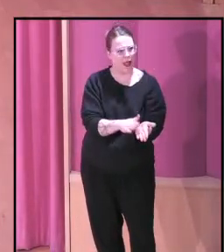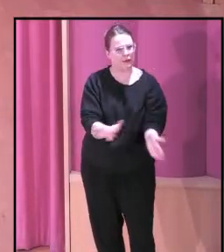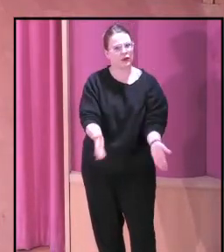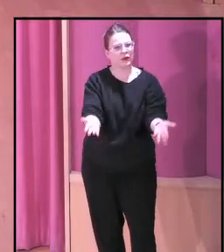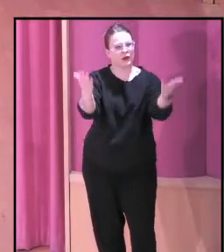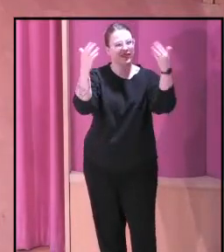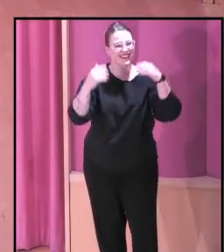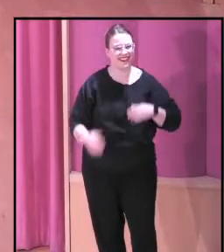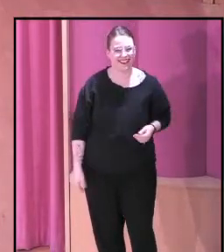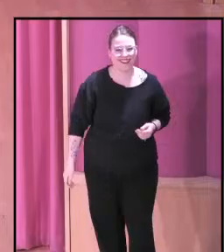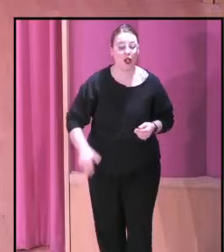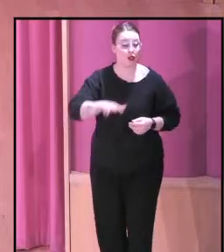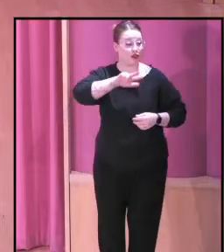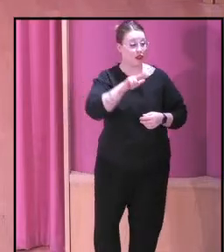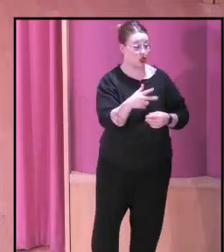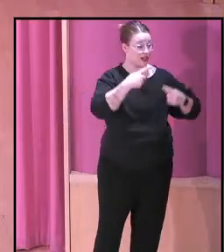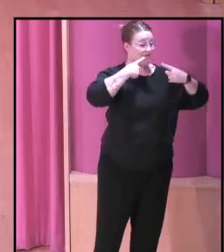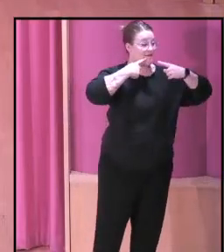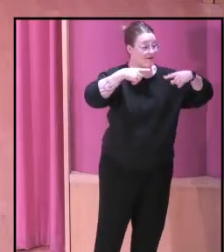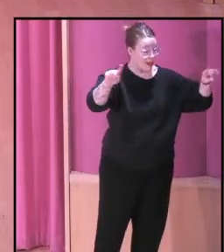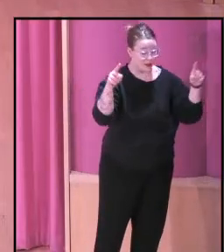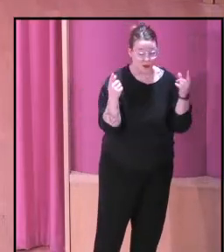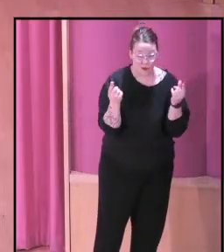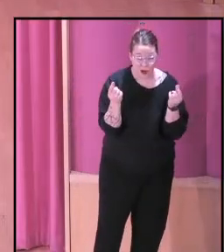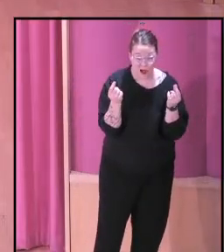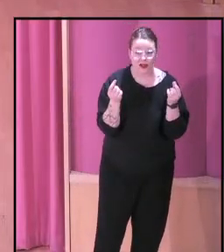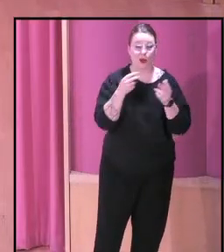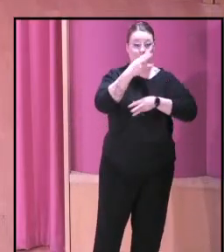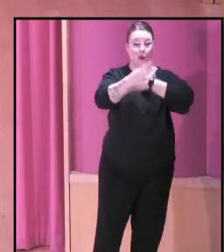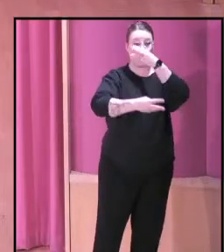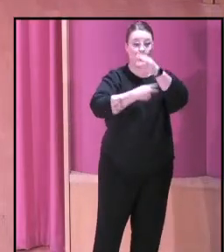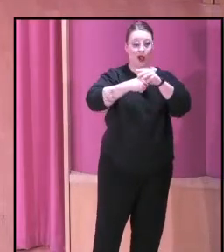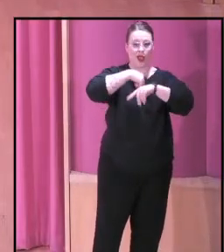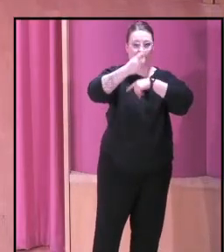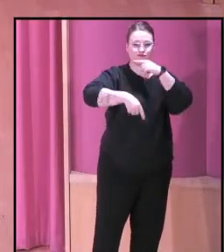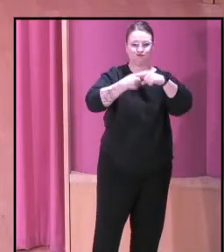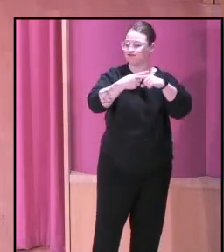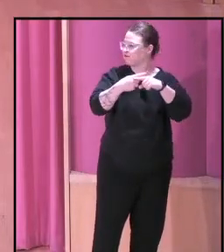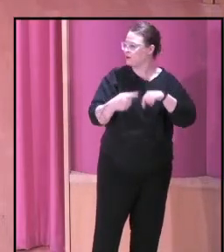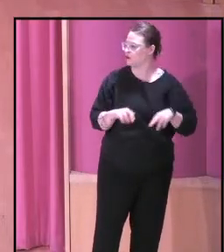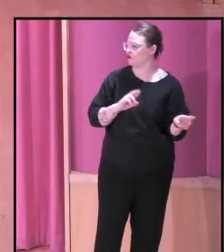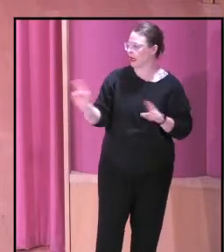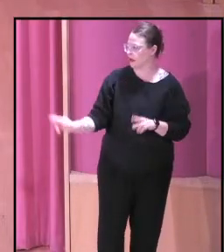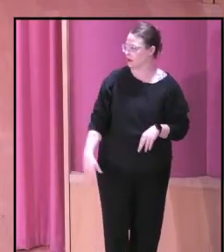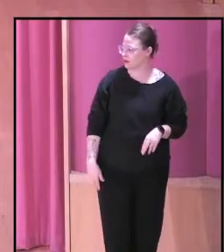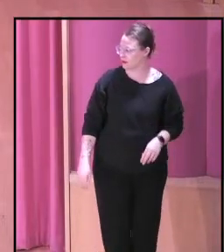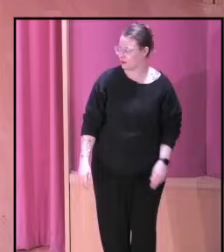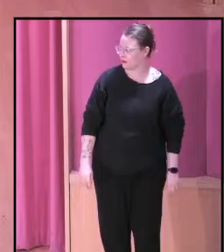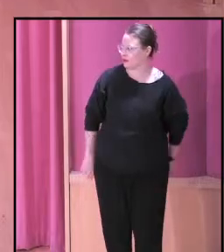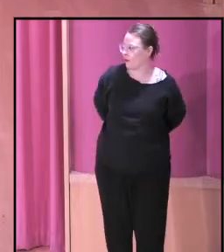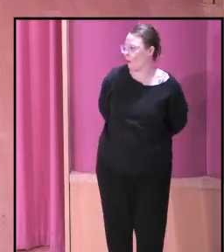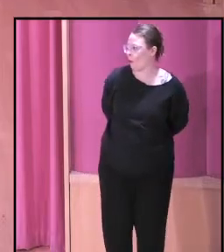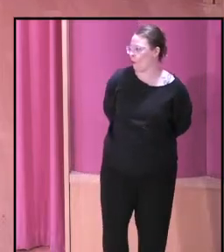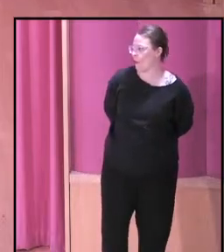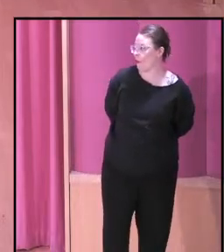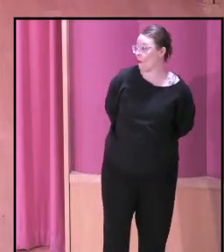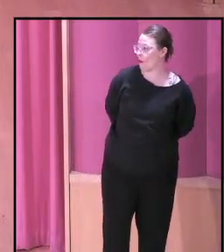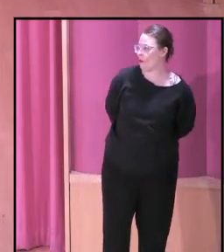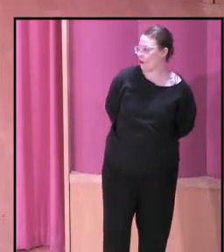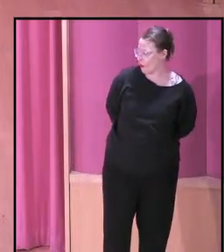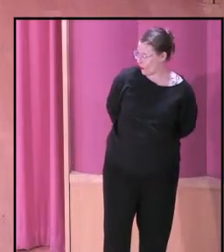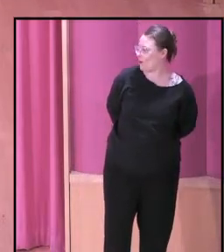And the third famous classic yo-yo trick is around the world. But check this out, you ready? Around the